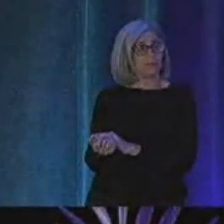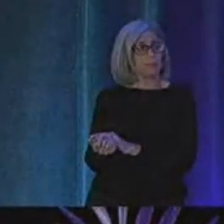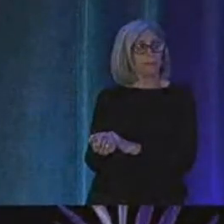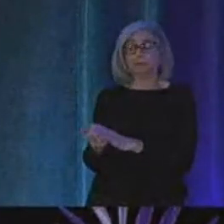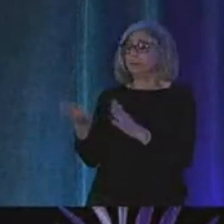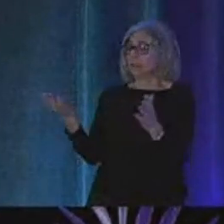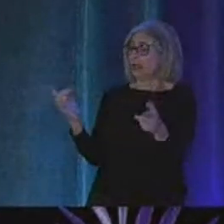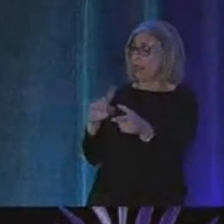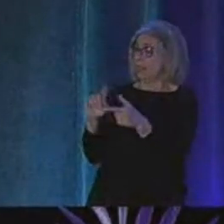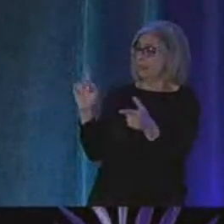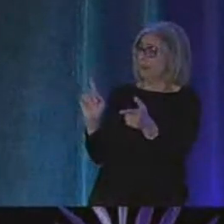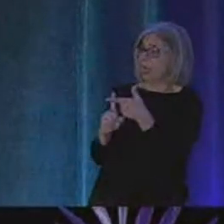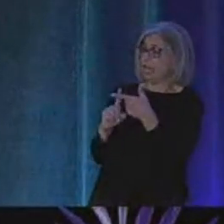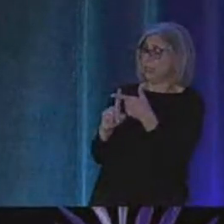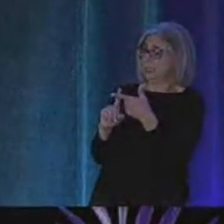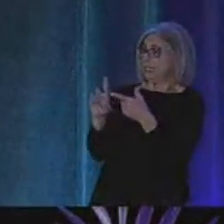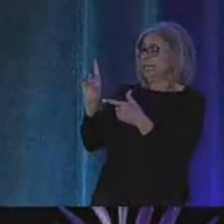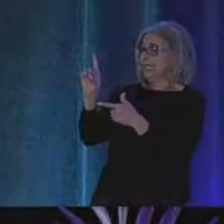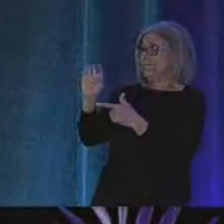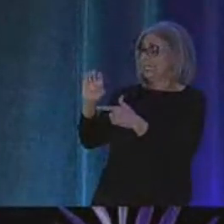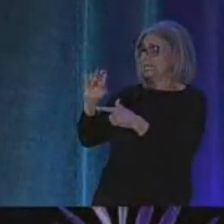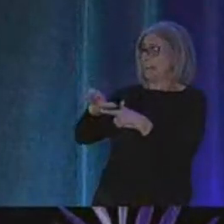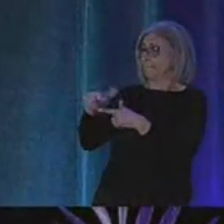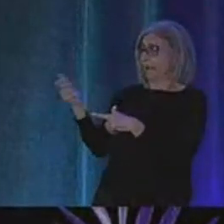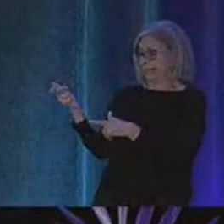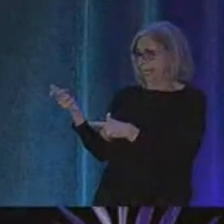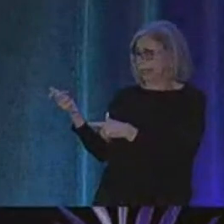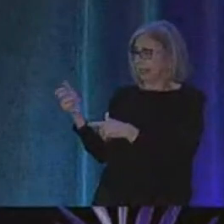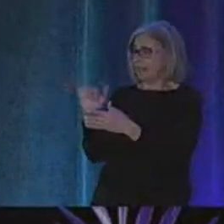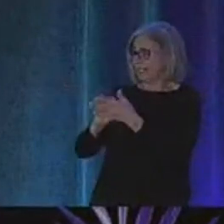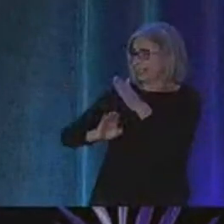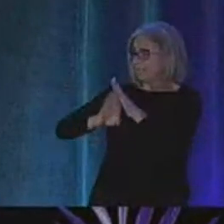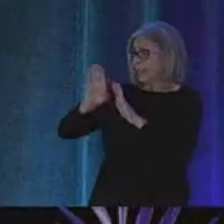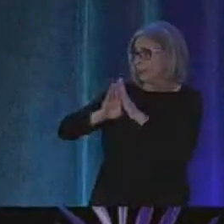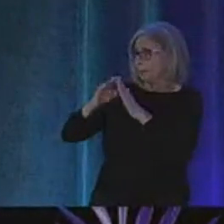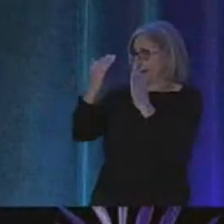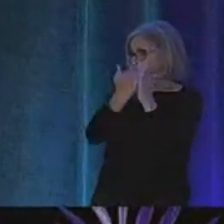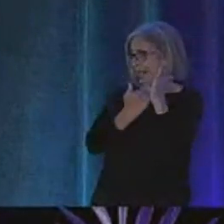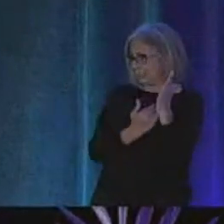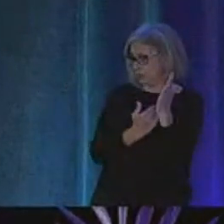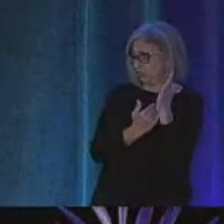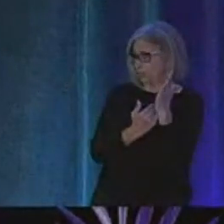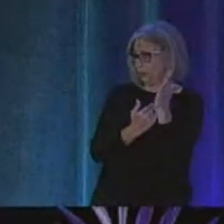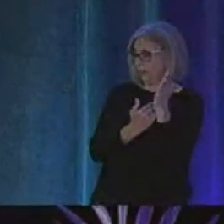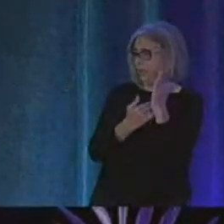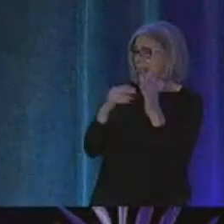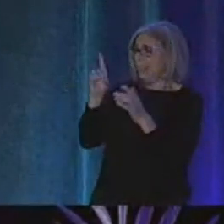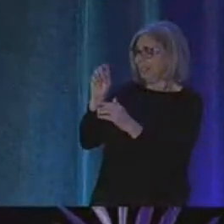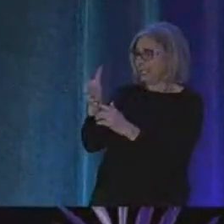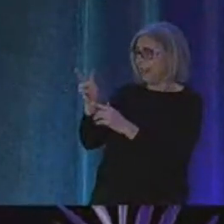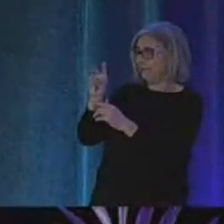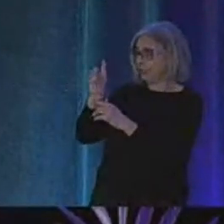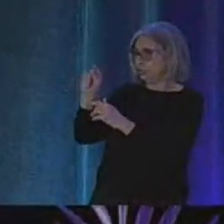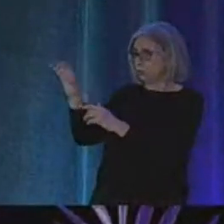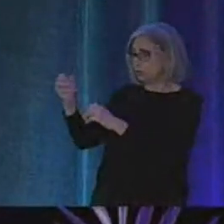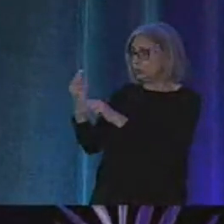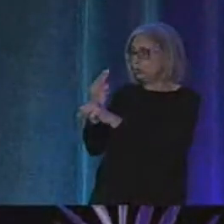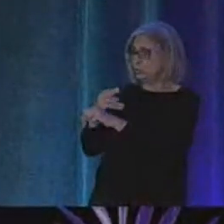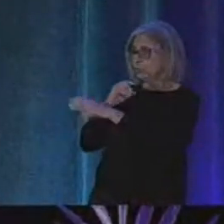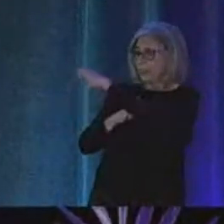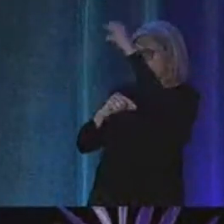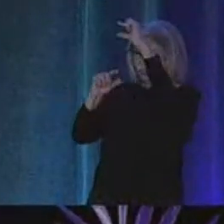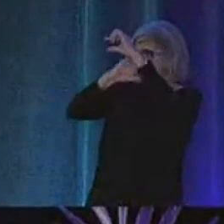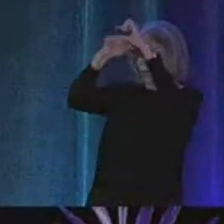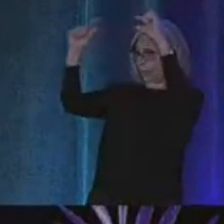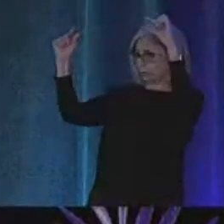So then we get into debugging. So this is a developer menu similar to the dev tools you would find in your browser, but this